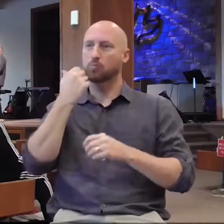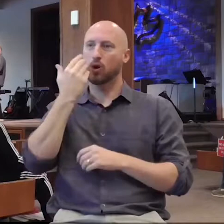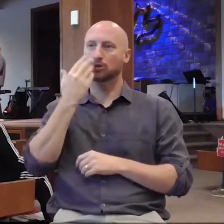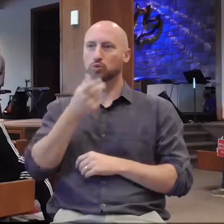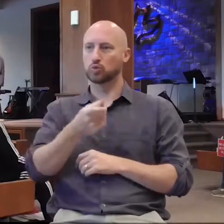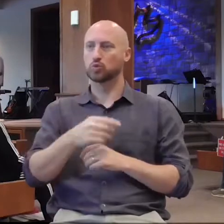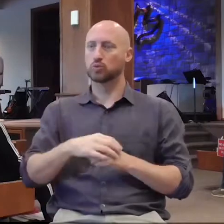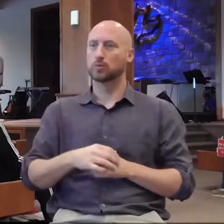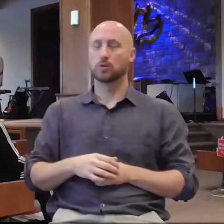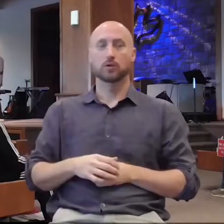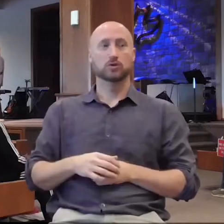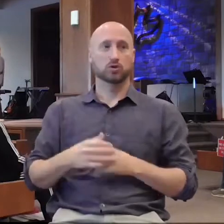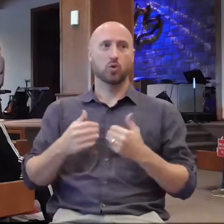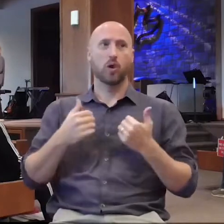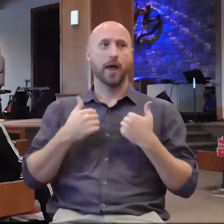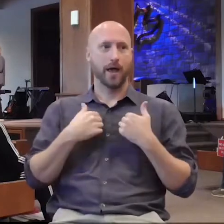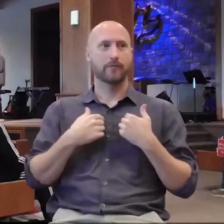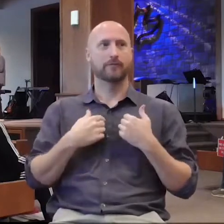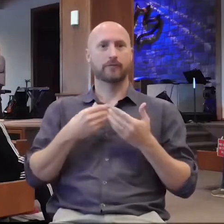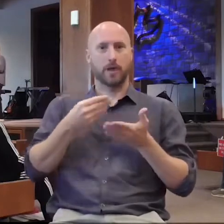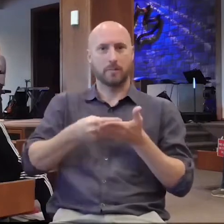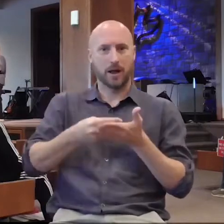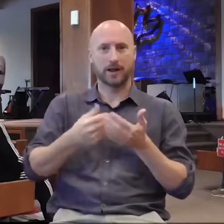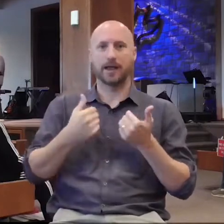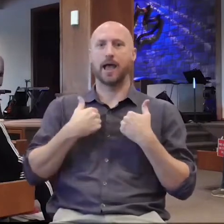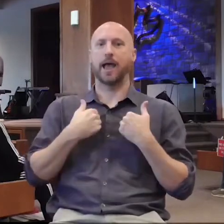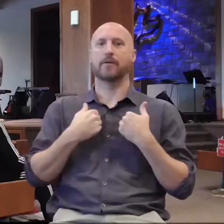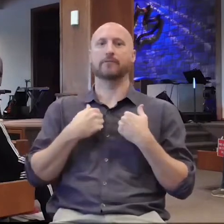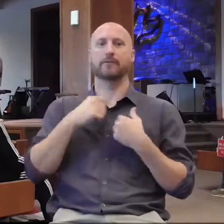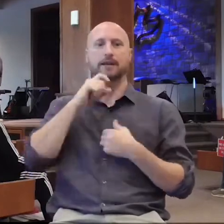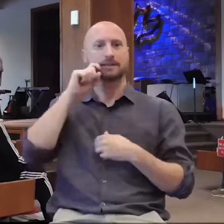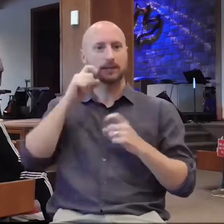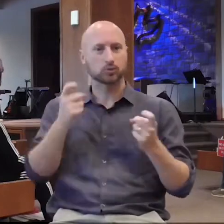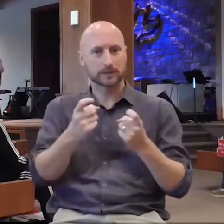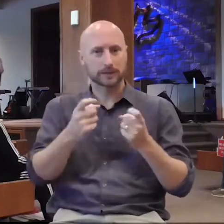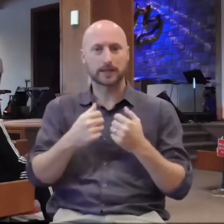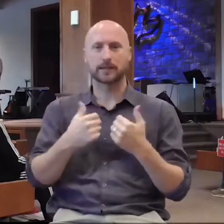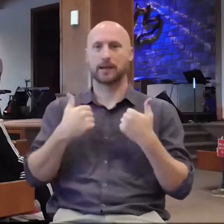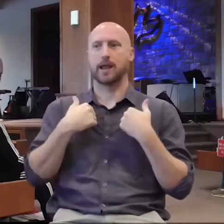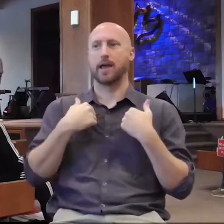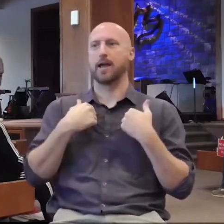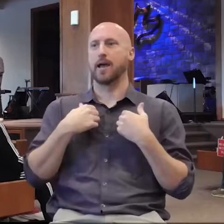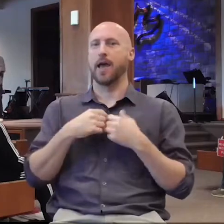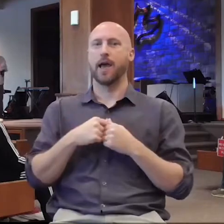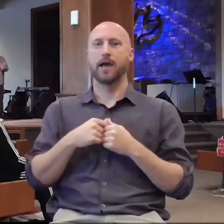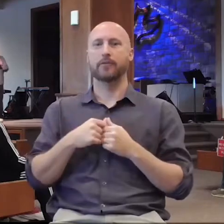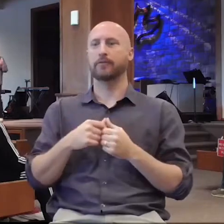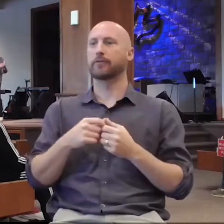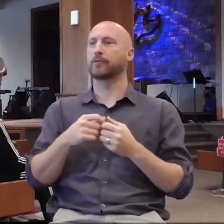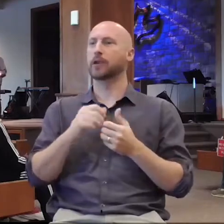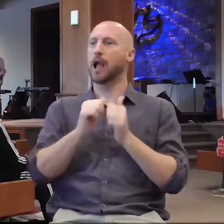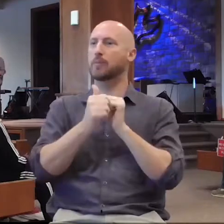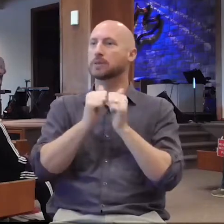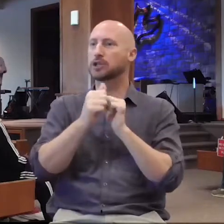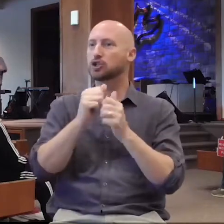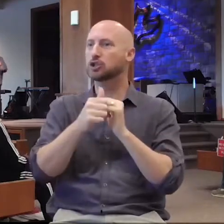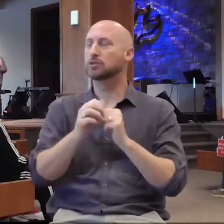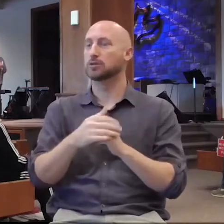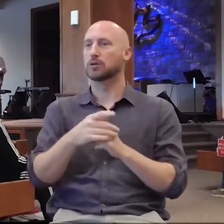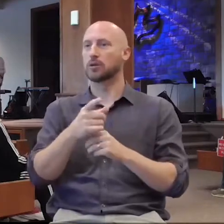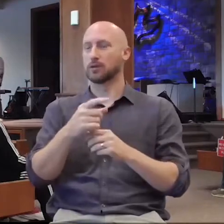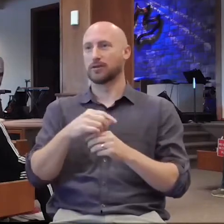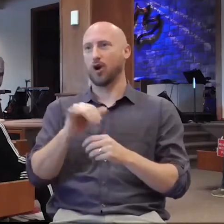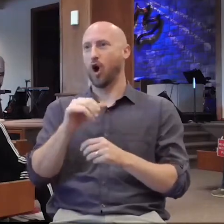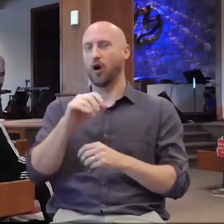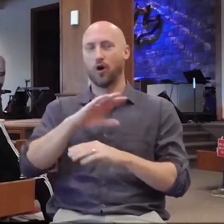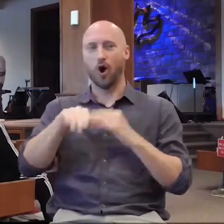There's immorality, there's money. They had the Ionian Games there. They were all Eagles fans. You know, this is the environment